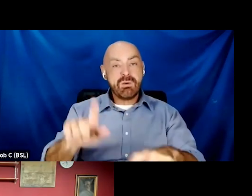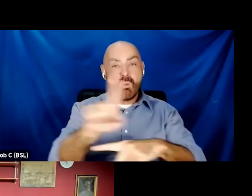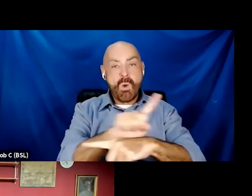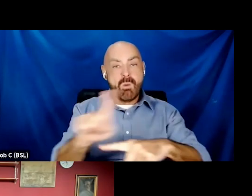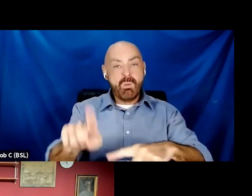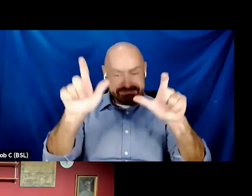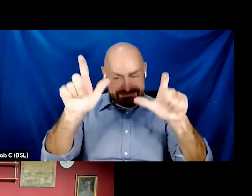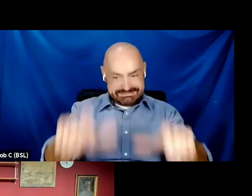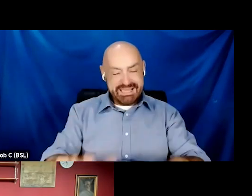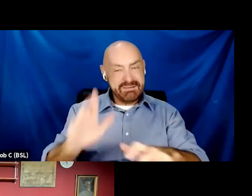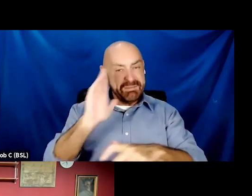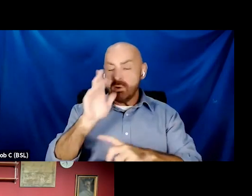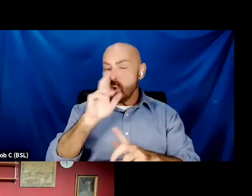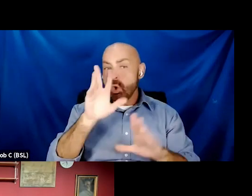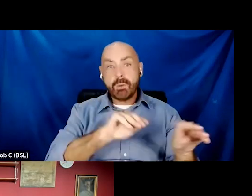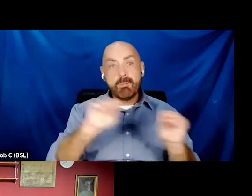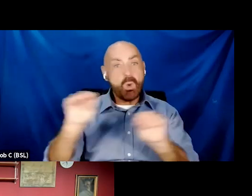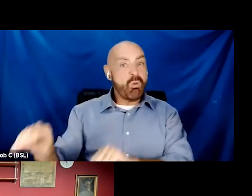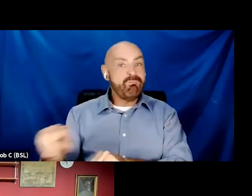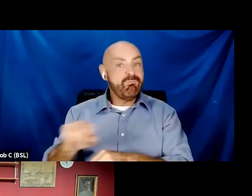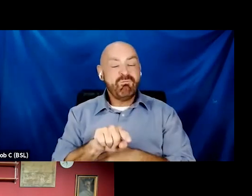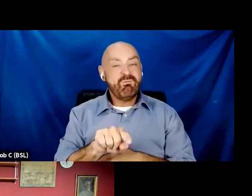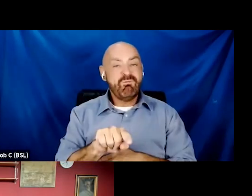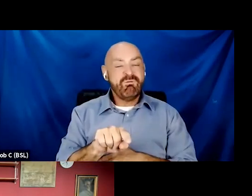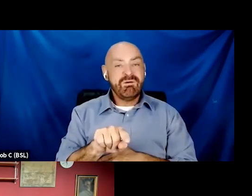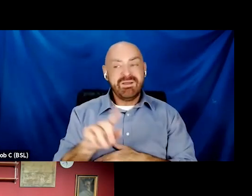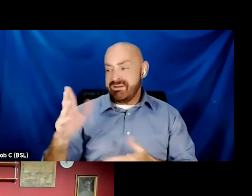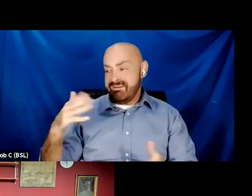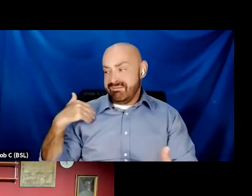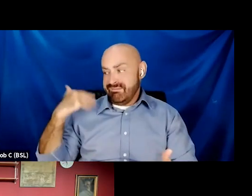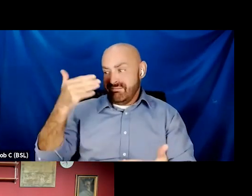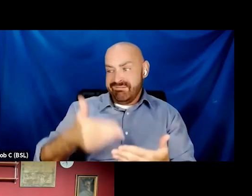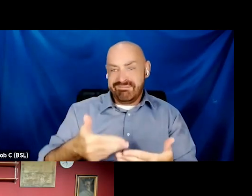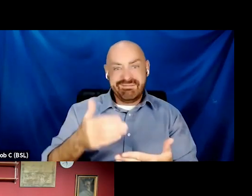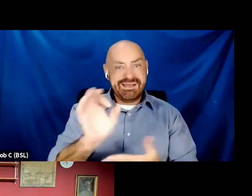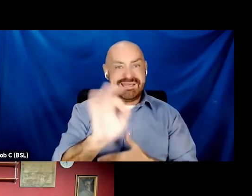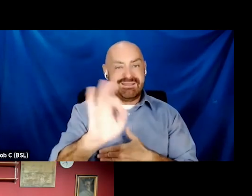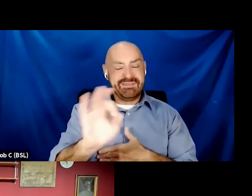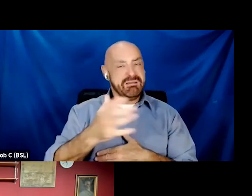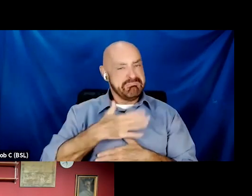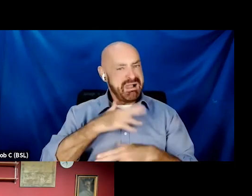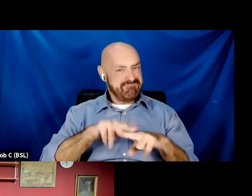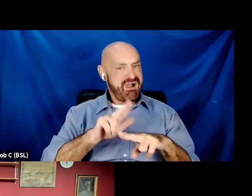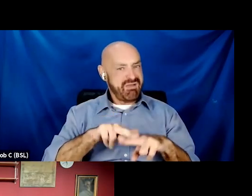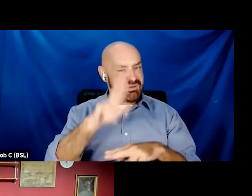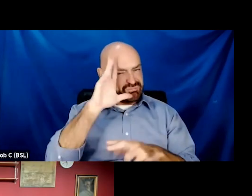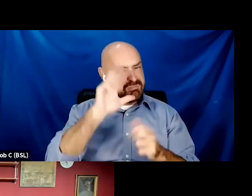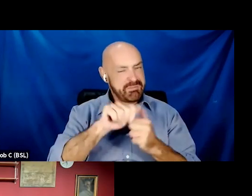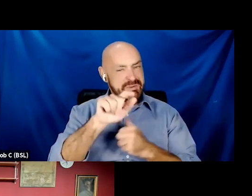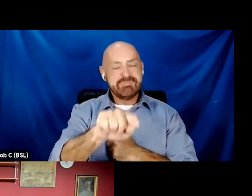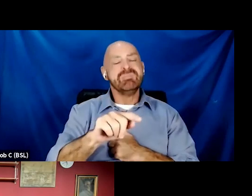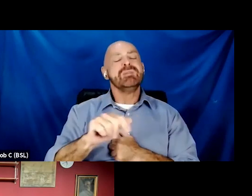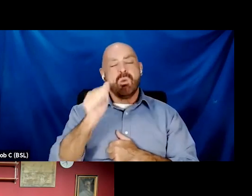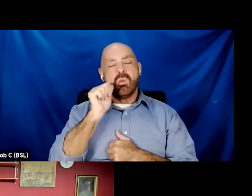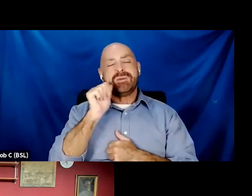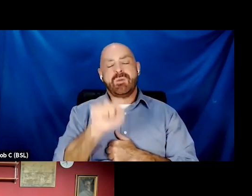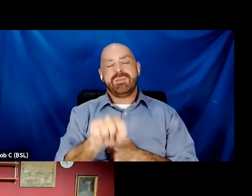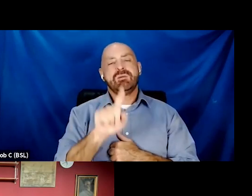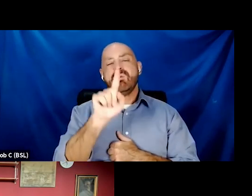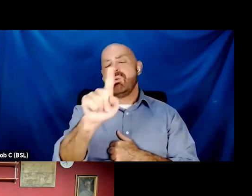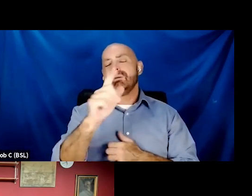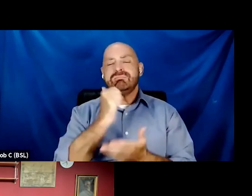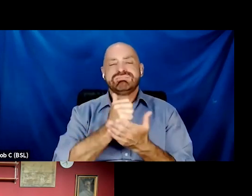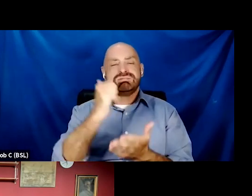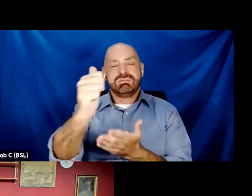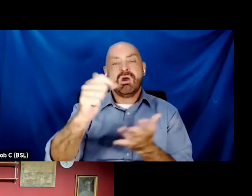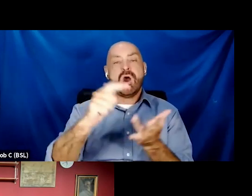sort of say we haven't had anything since then. So you could sort of say it's done. We do know about this. Like, one brilliant thing the ONS survey